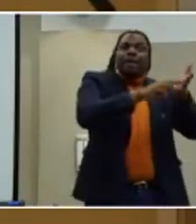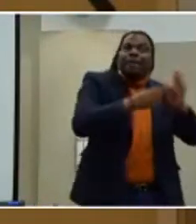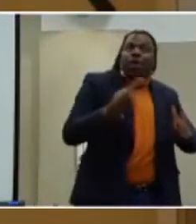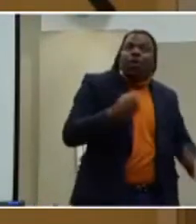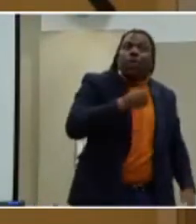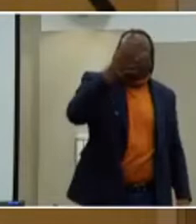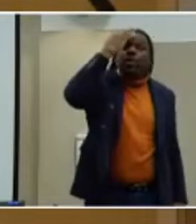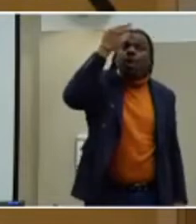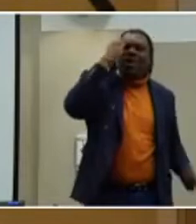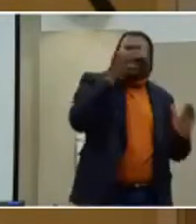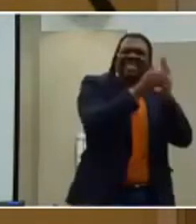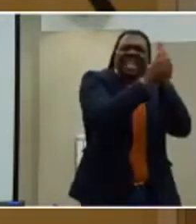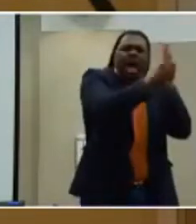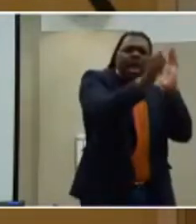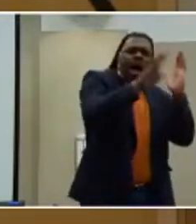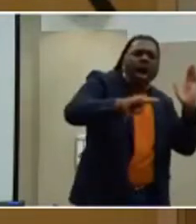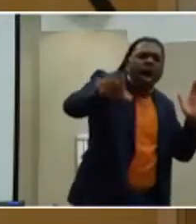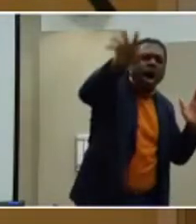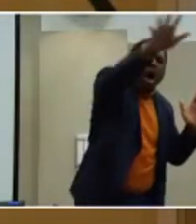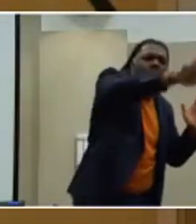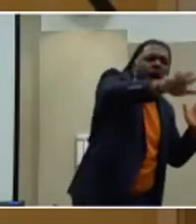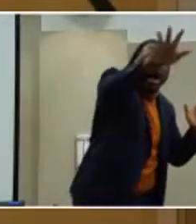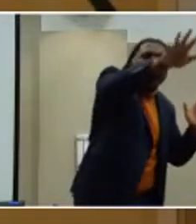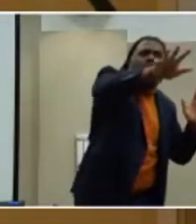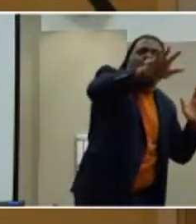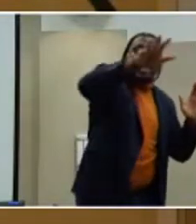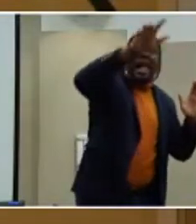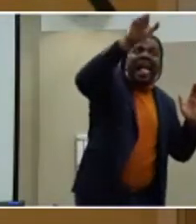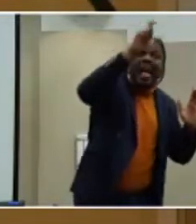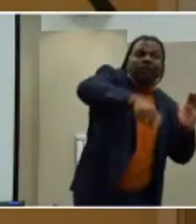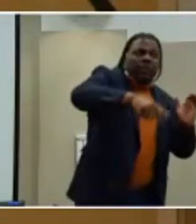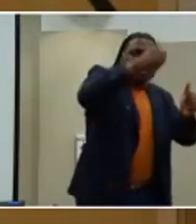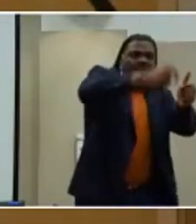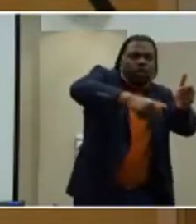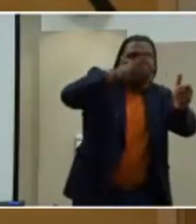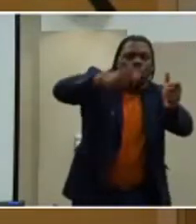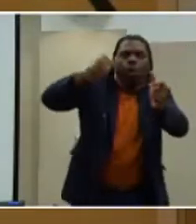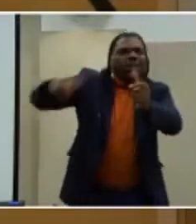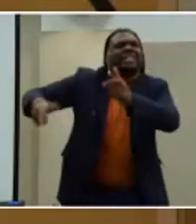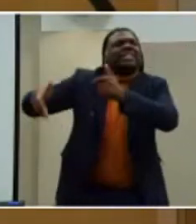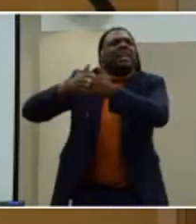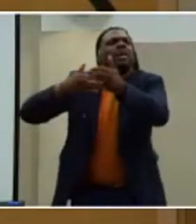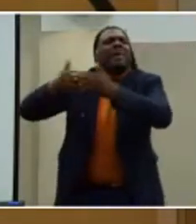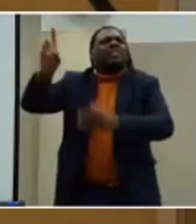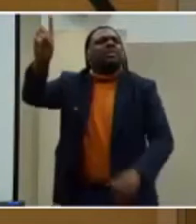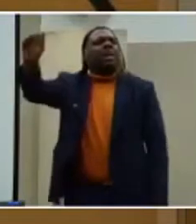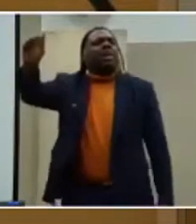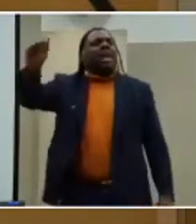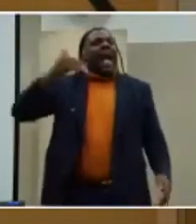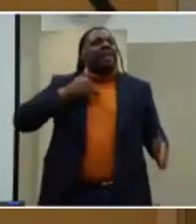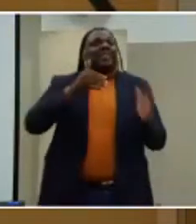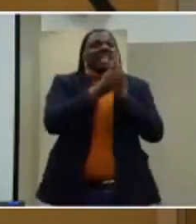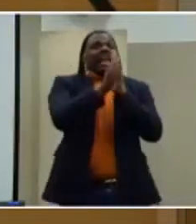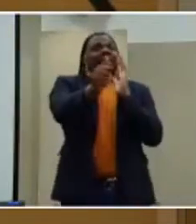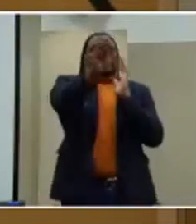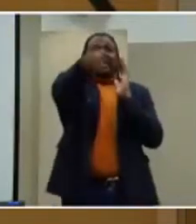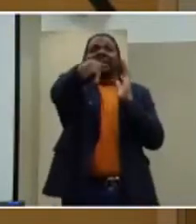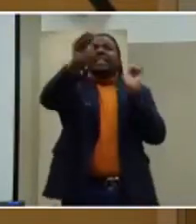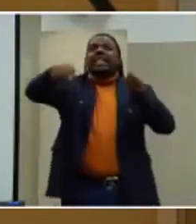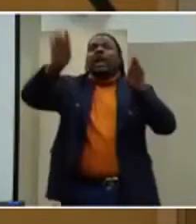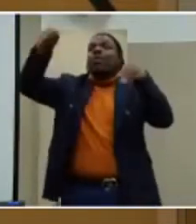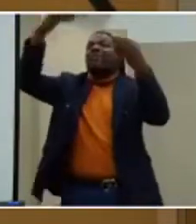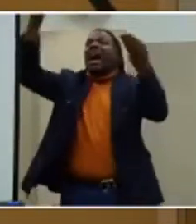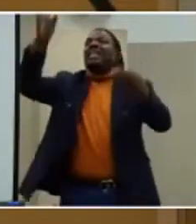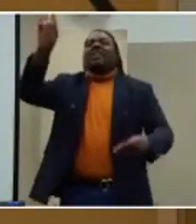know talent is out there. We know every individual, regardless of abilities, has talent and can provide